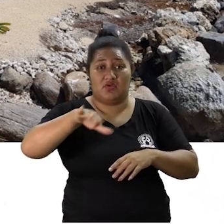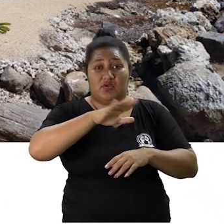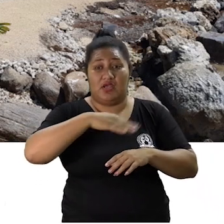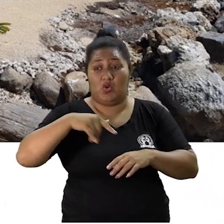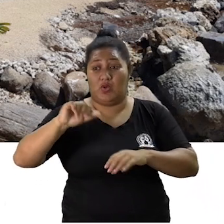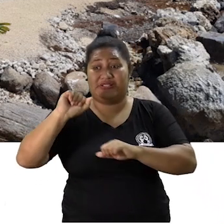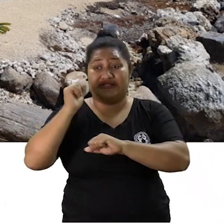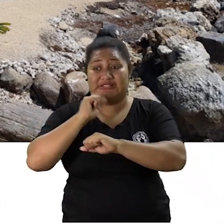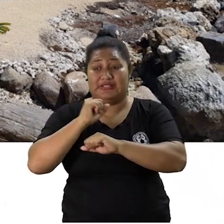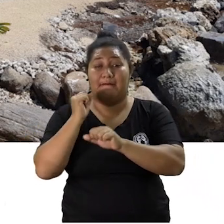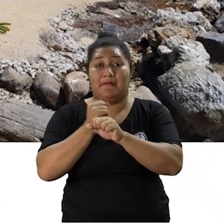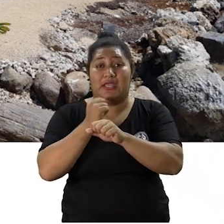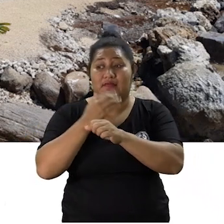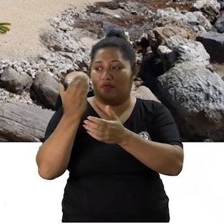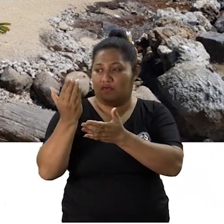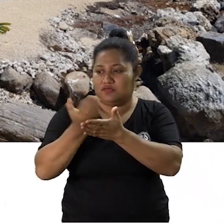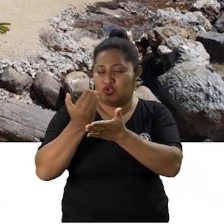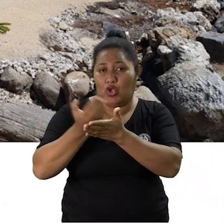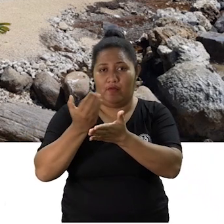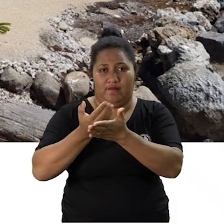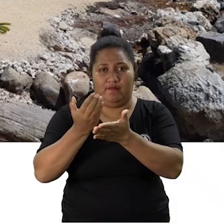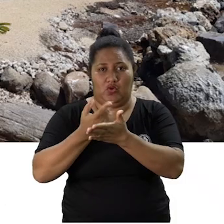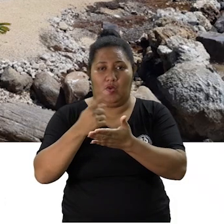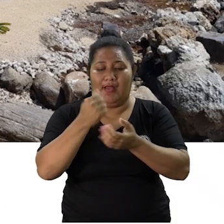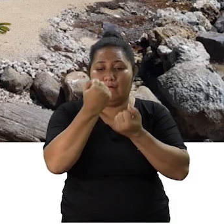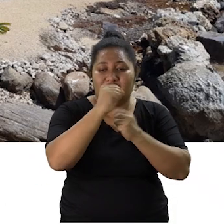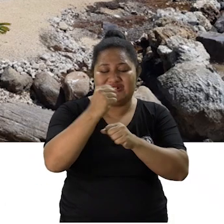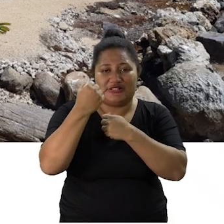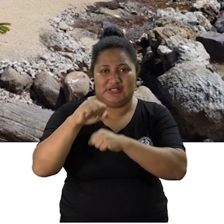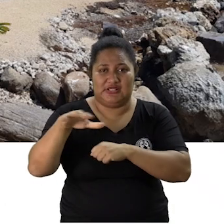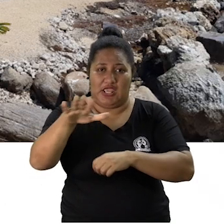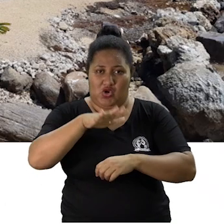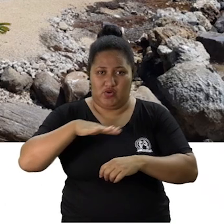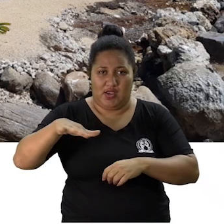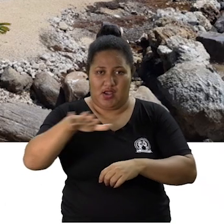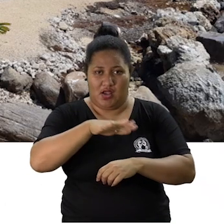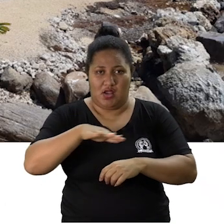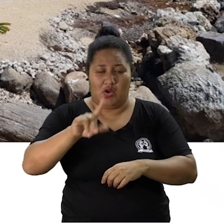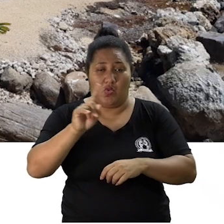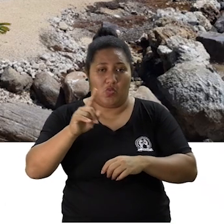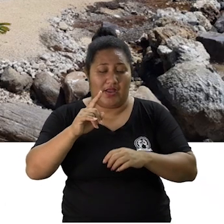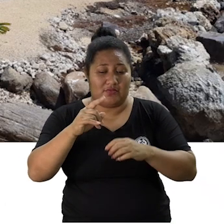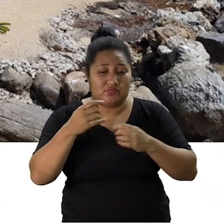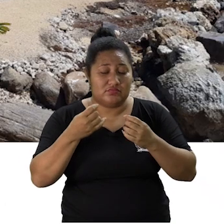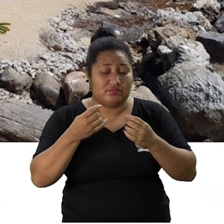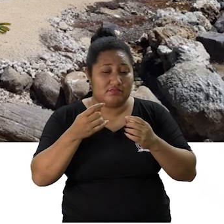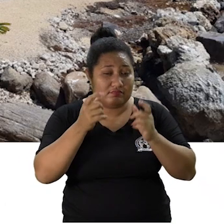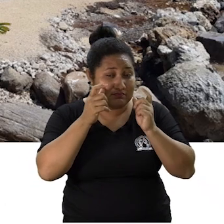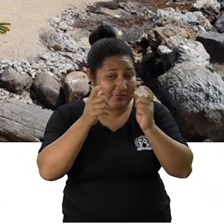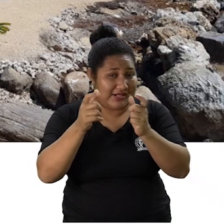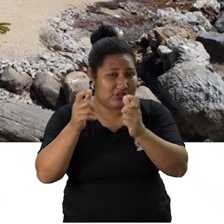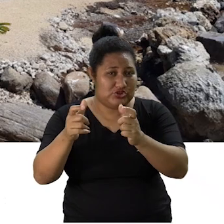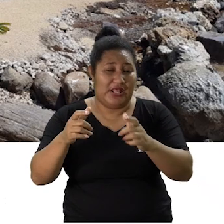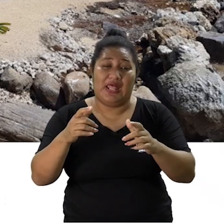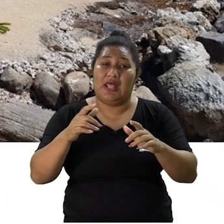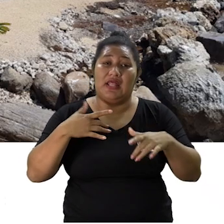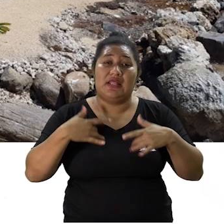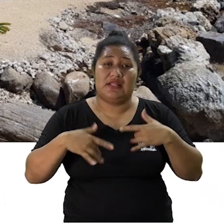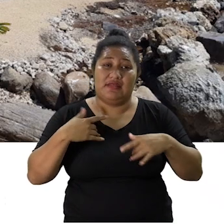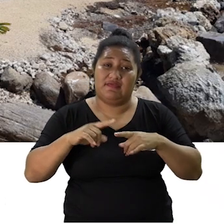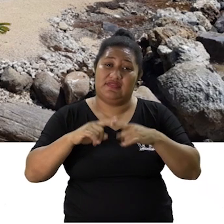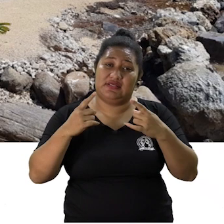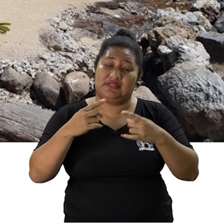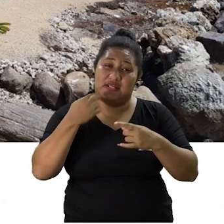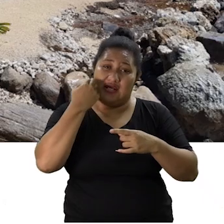made into reserves or protected areas to conserve and manage the living things in their natural environments.